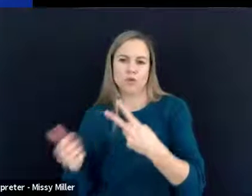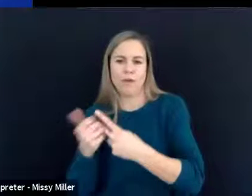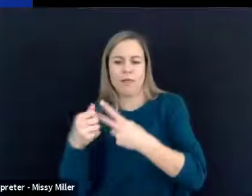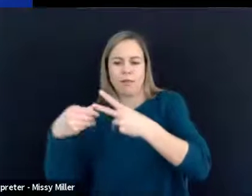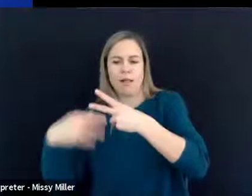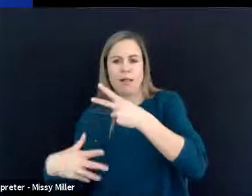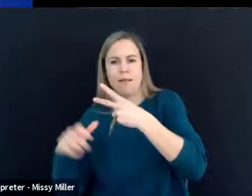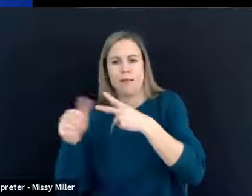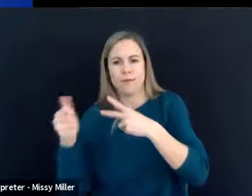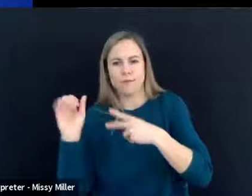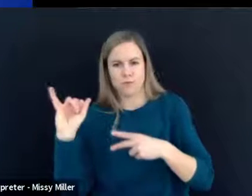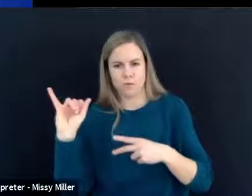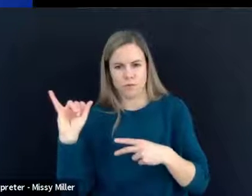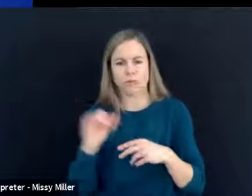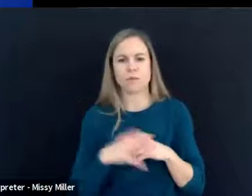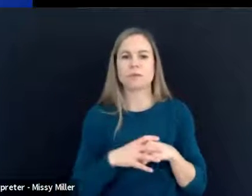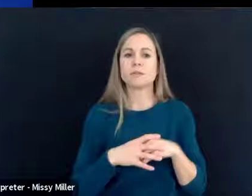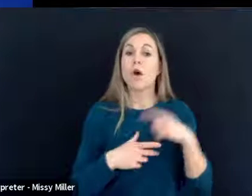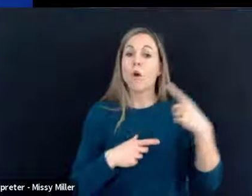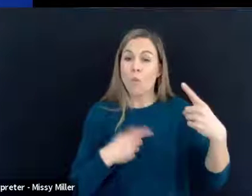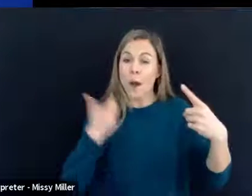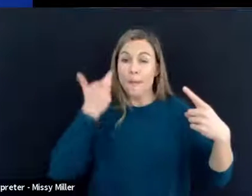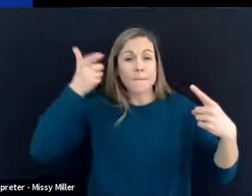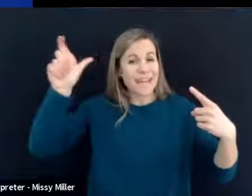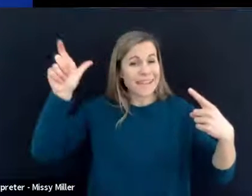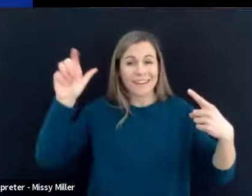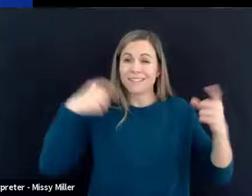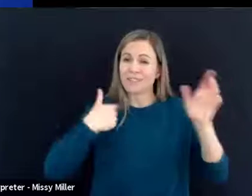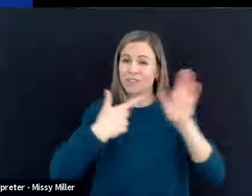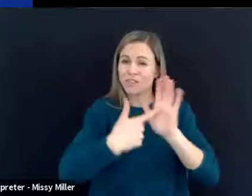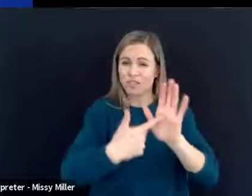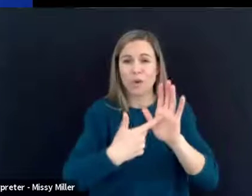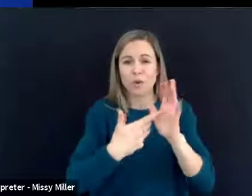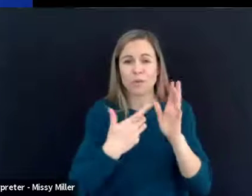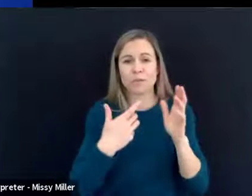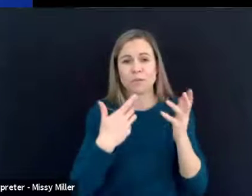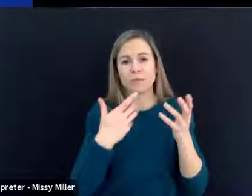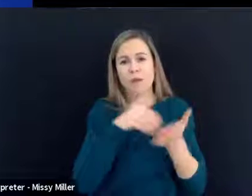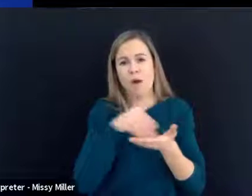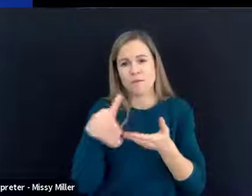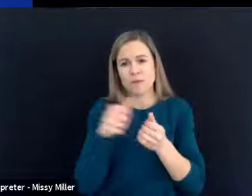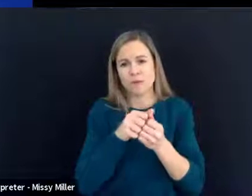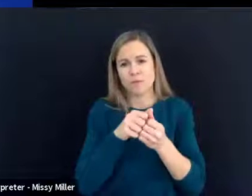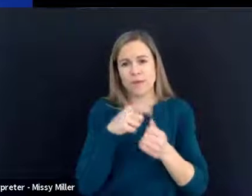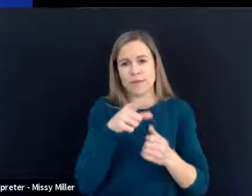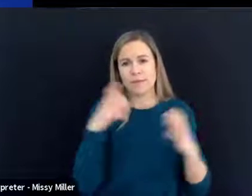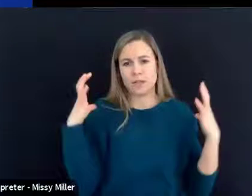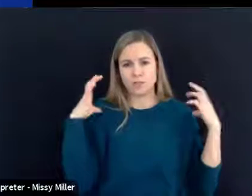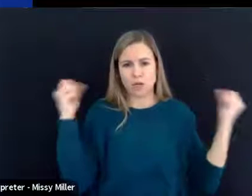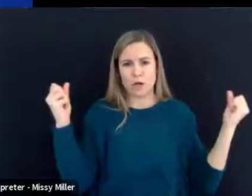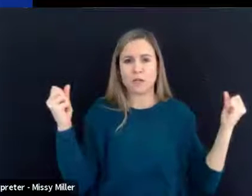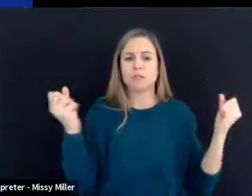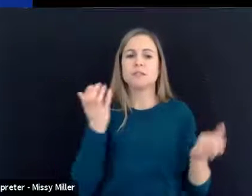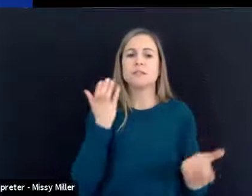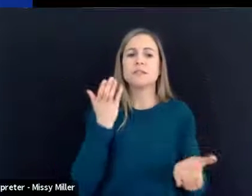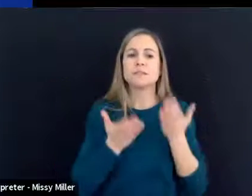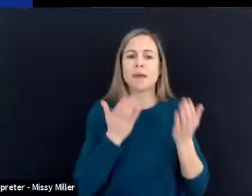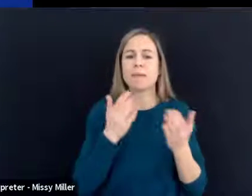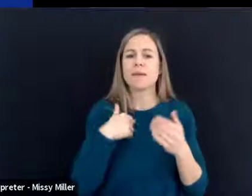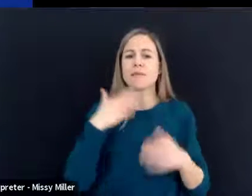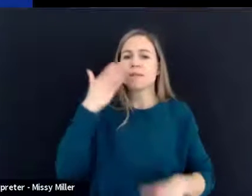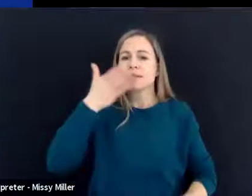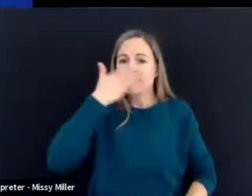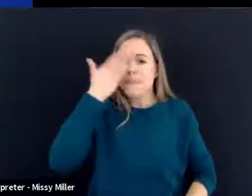minor features. So one of the major features is a decreased or absent sense of